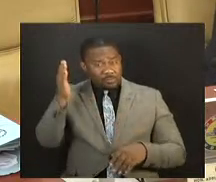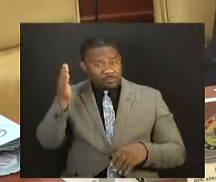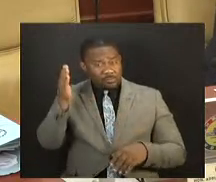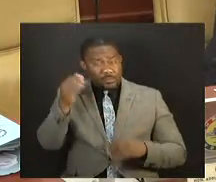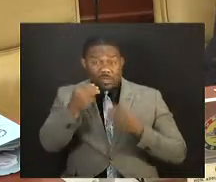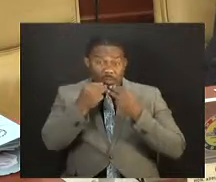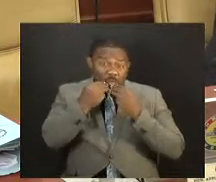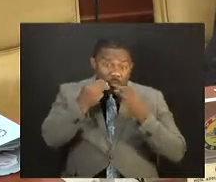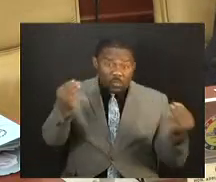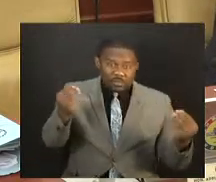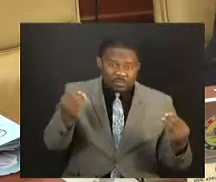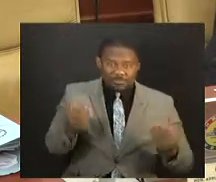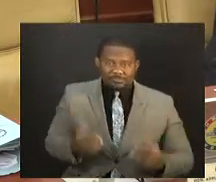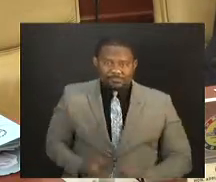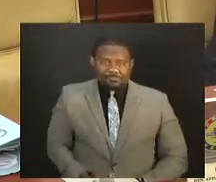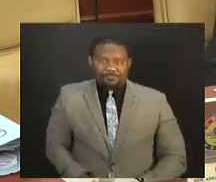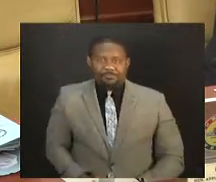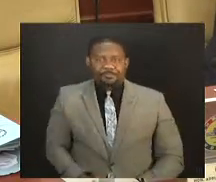motions